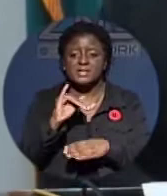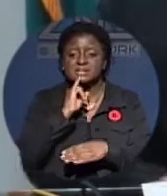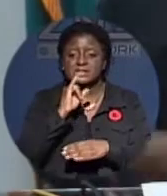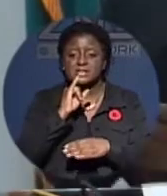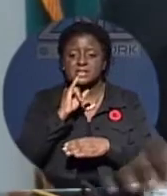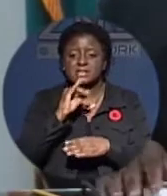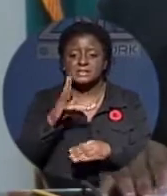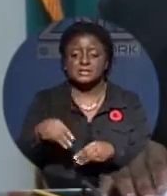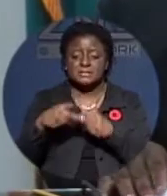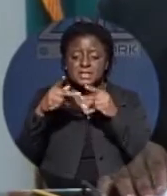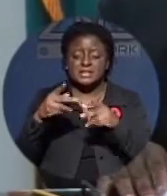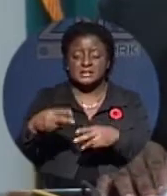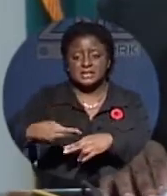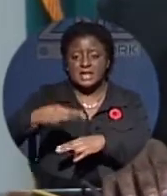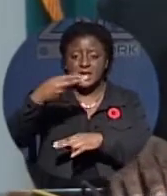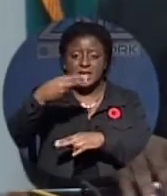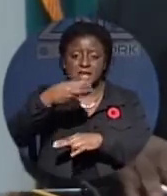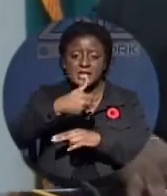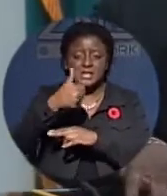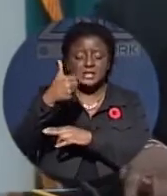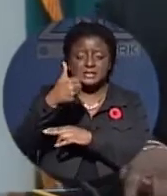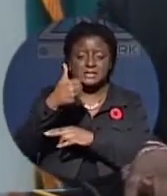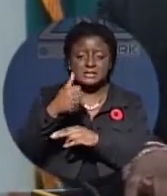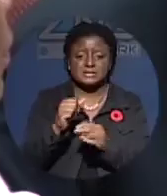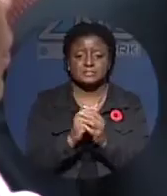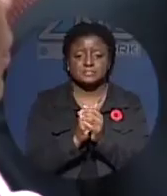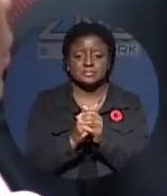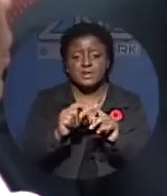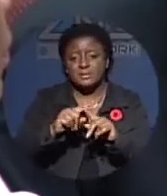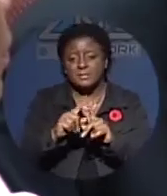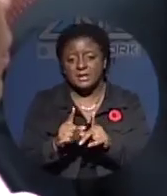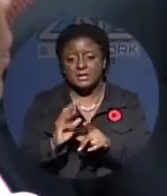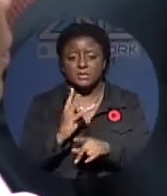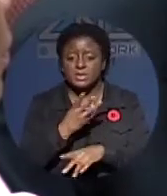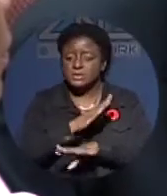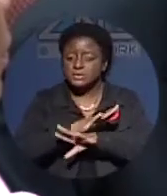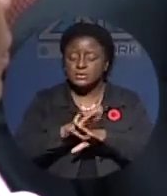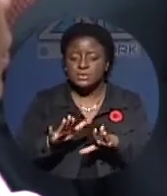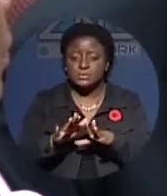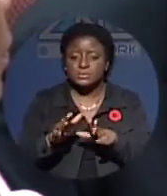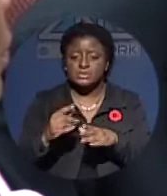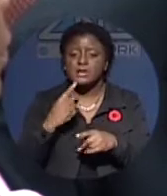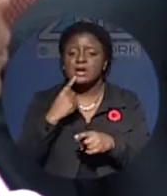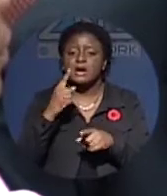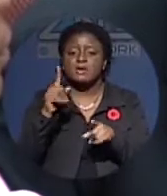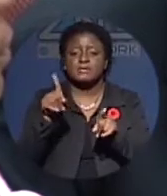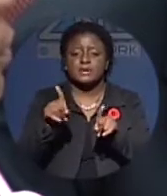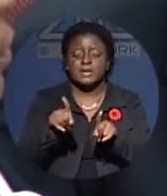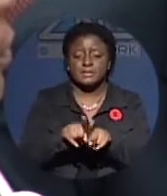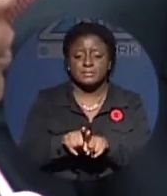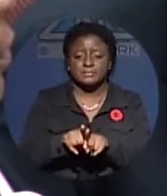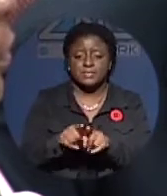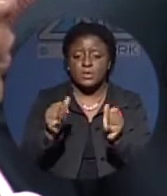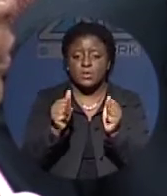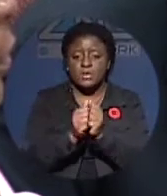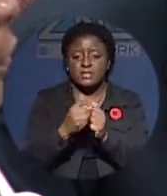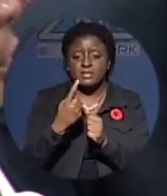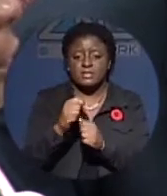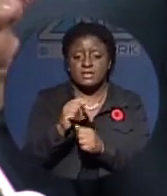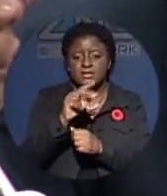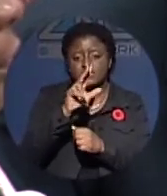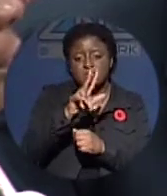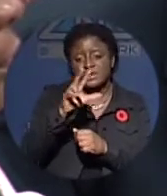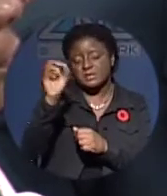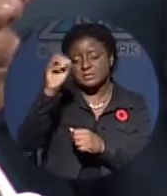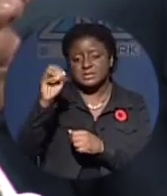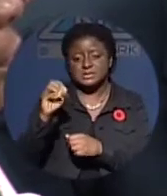he takes exception with the rating. We don't quite agree with the 3% prevalence